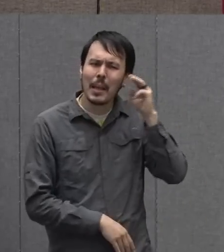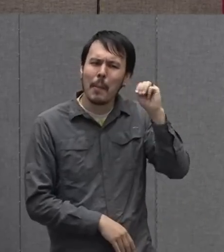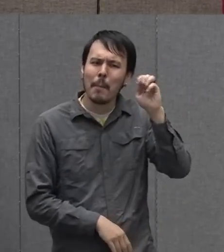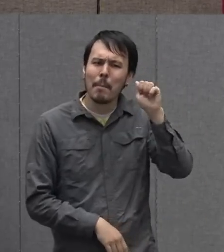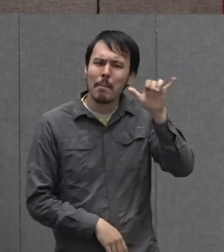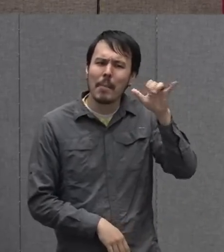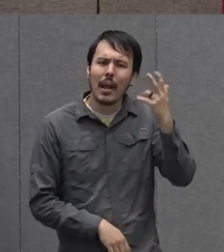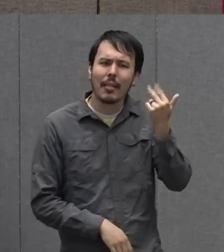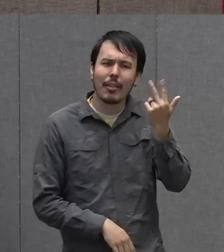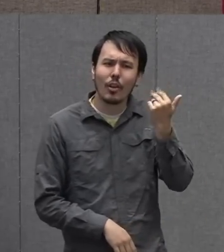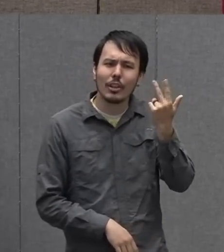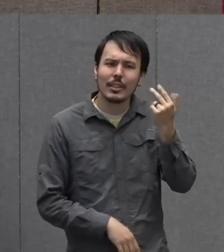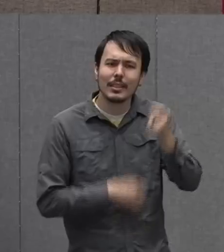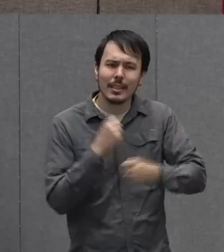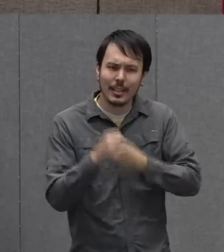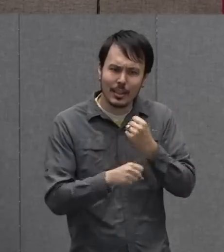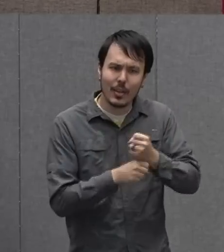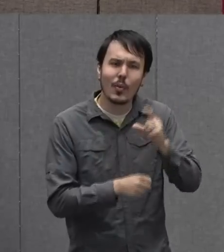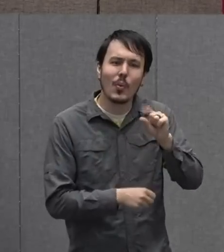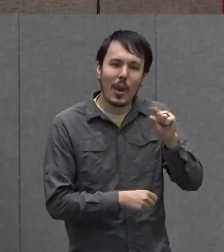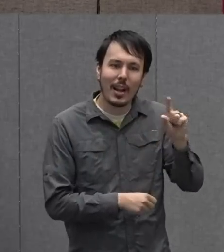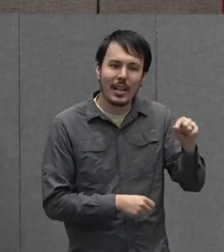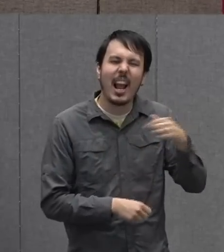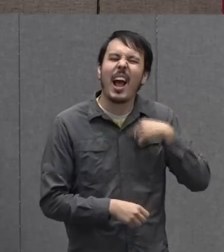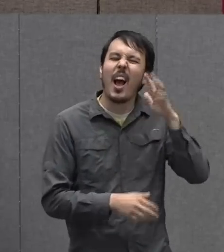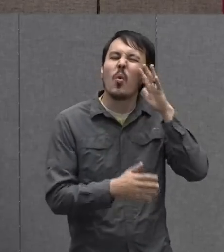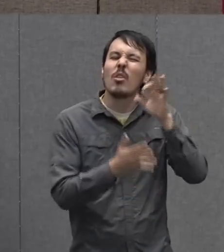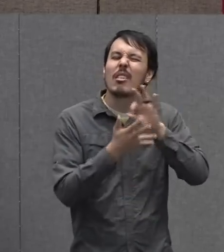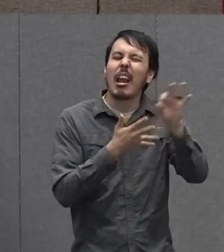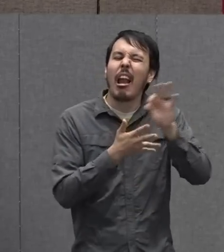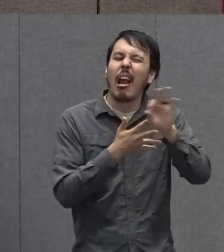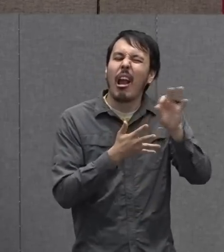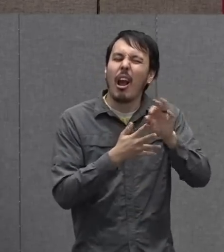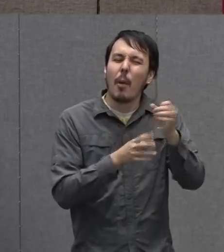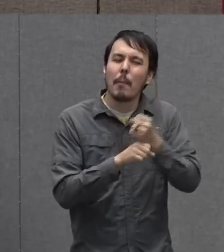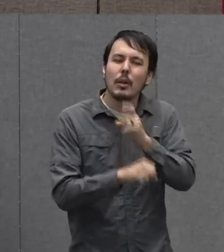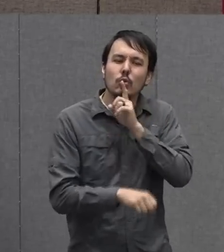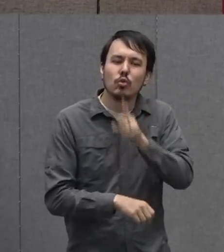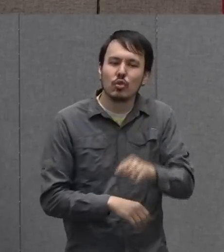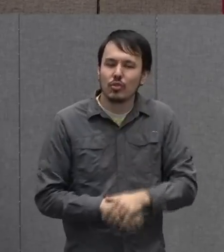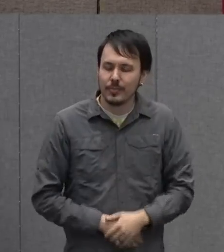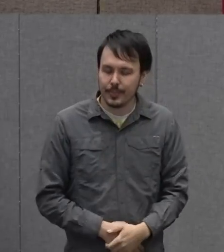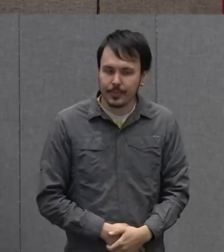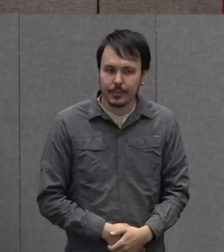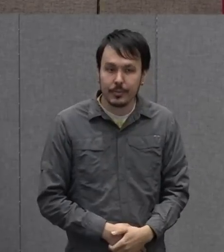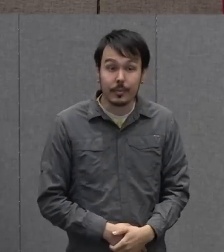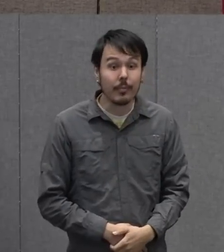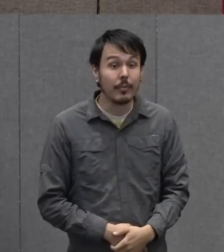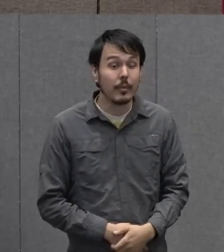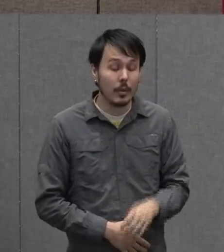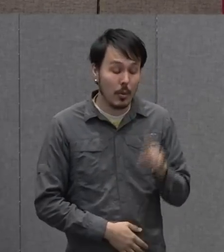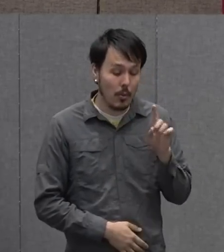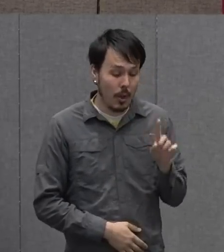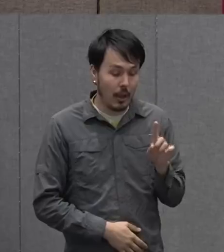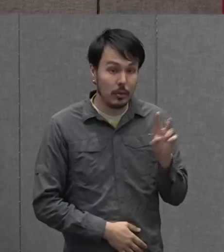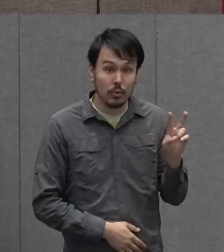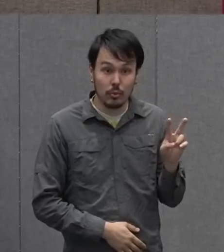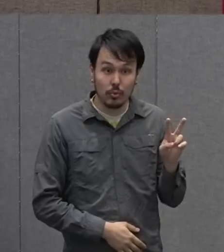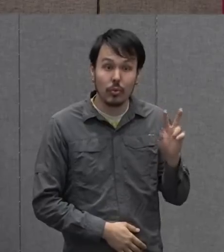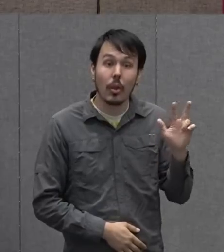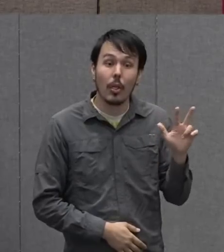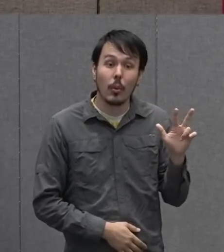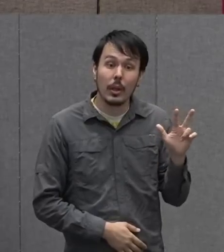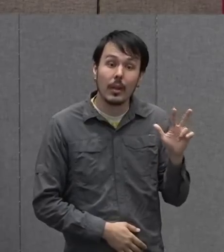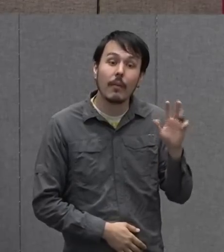13th, 2020. I'm going to count 7 days just in case. 1, 2,